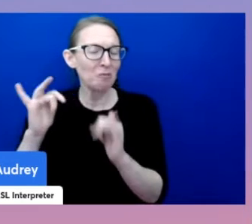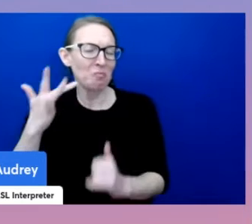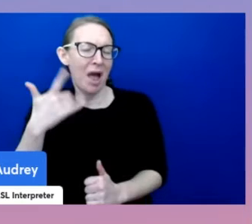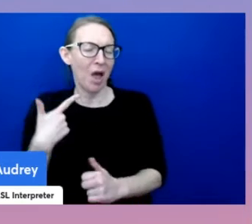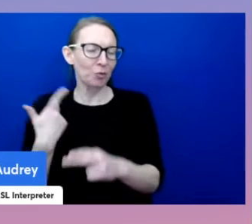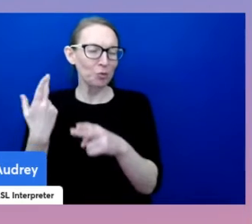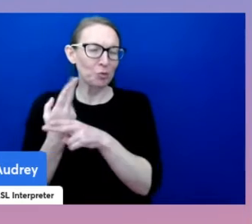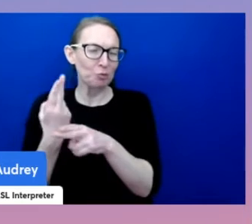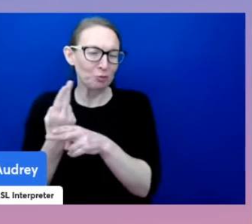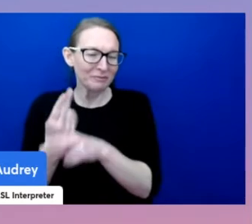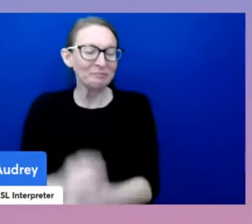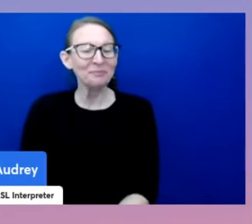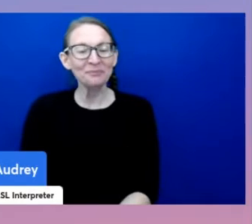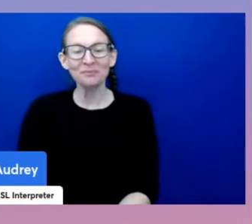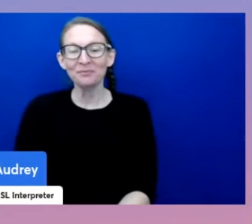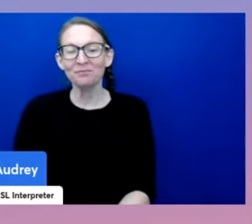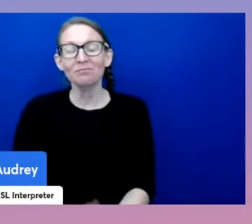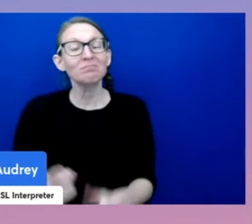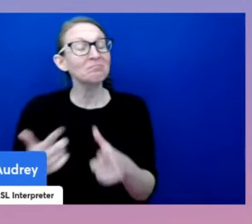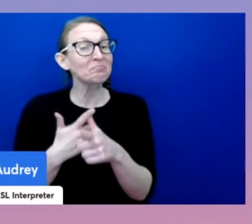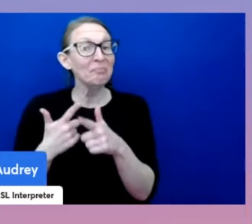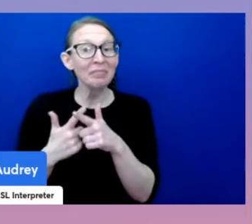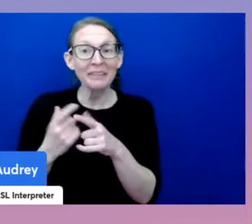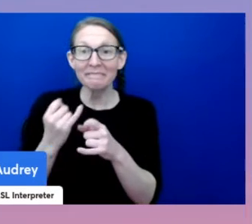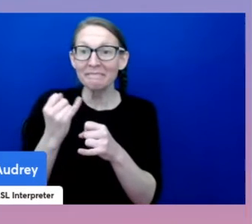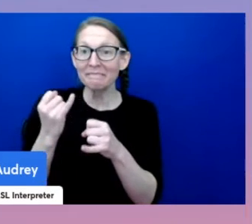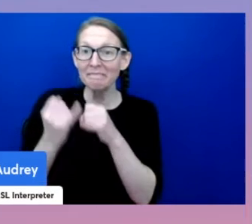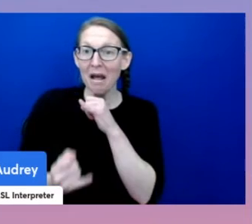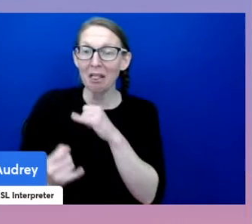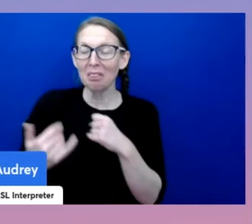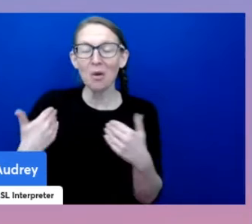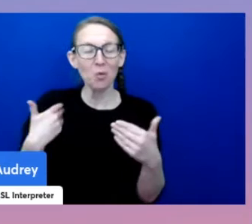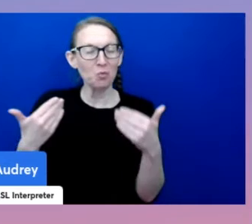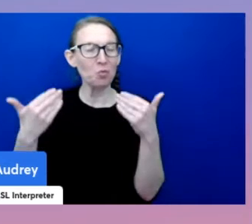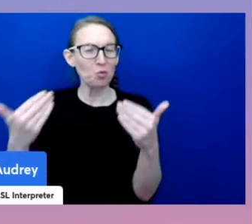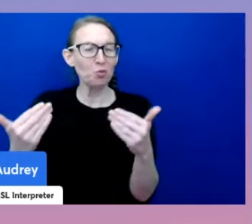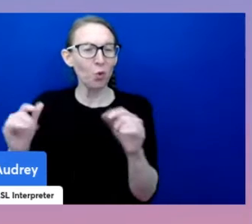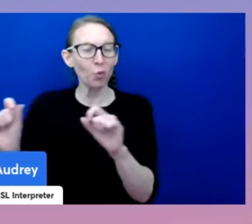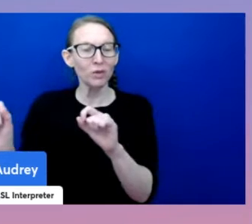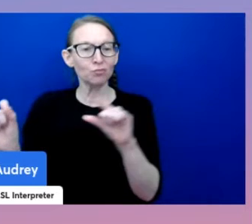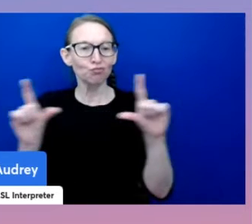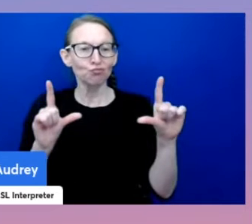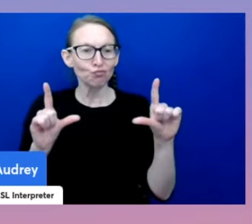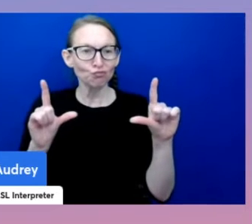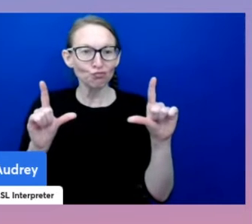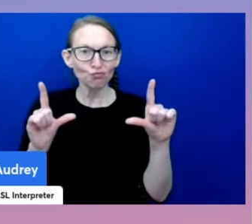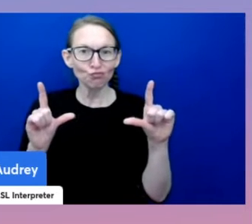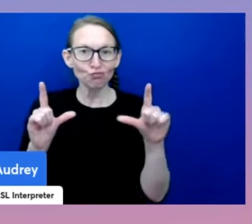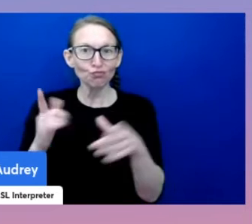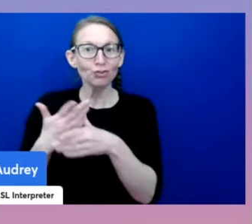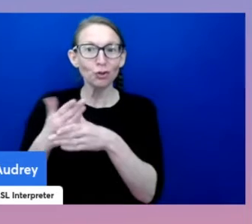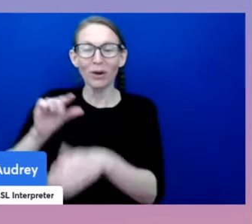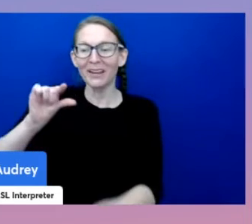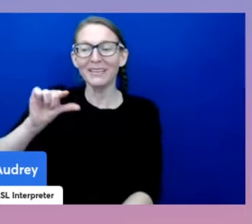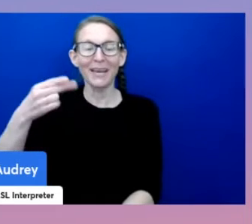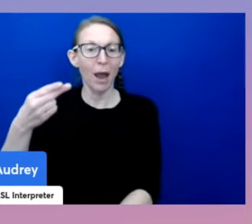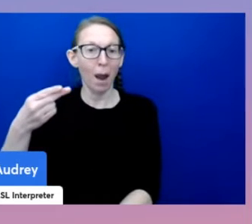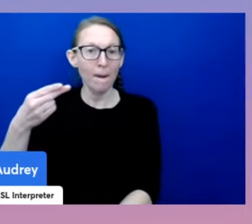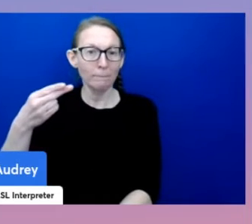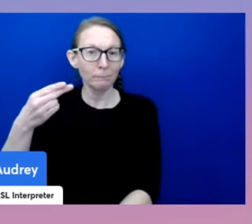And finally, I will share the GitHub repo for you.